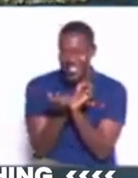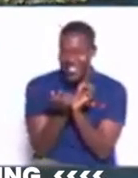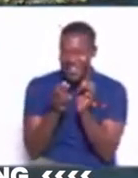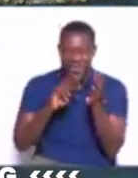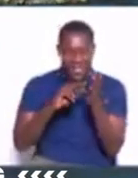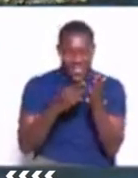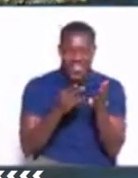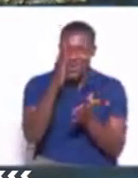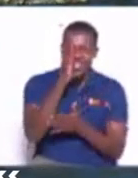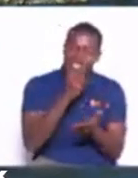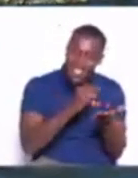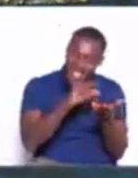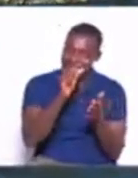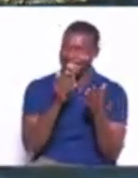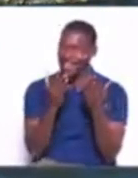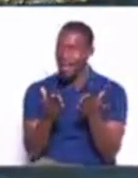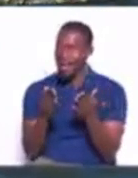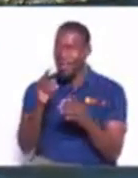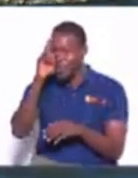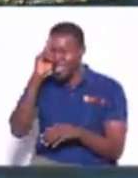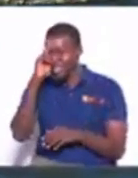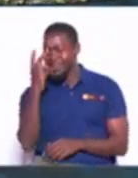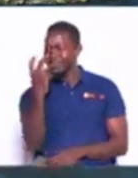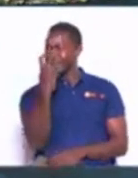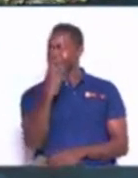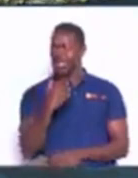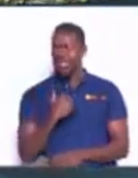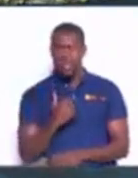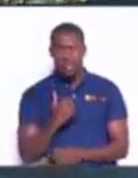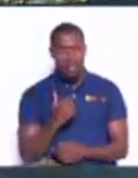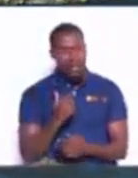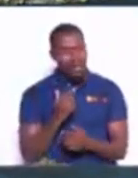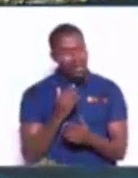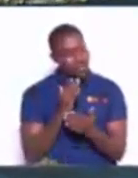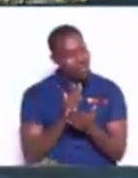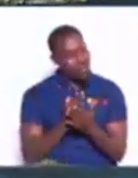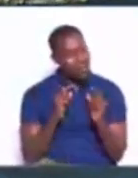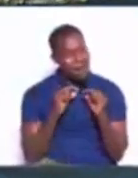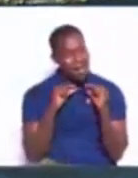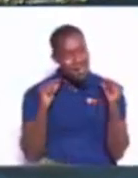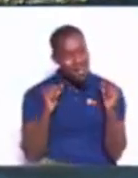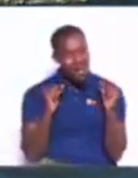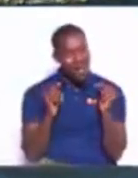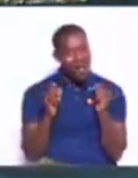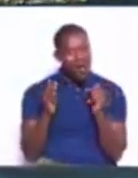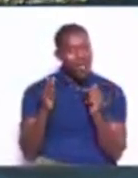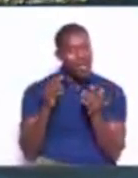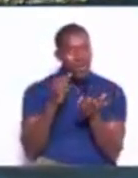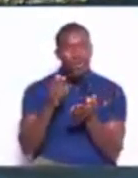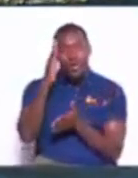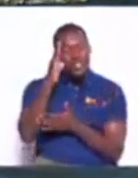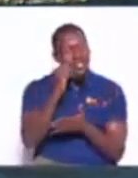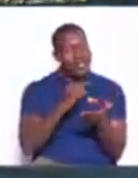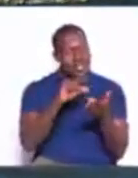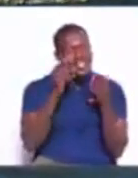He looked at me, and he said, "Pastor, go and keep the